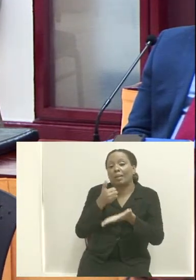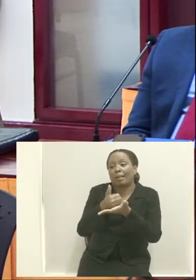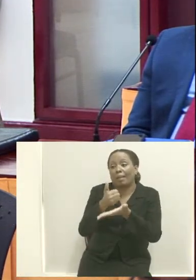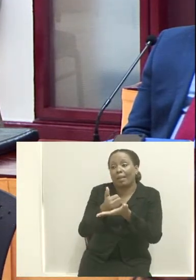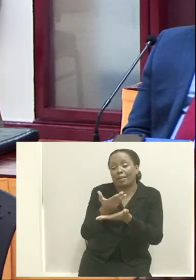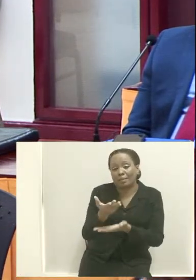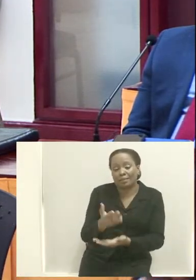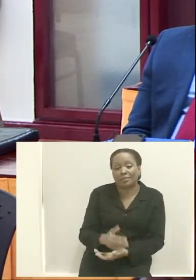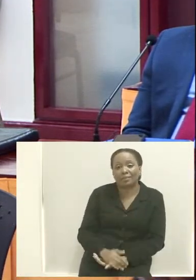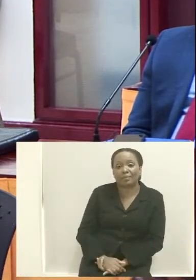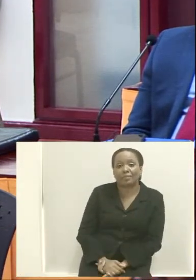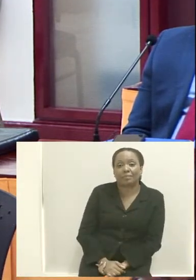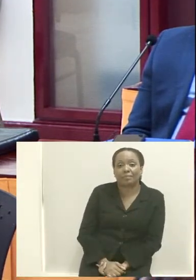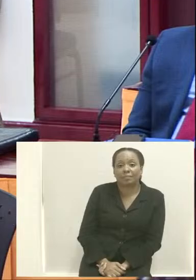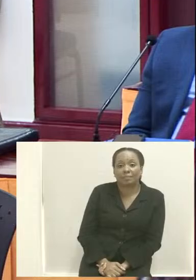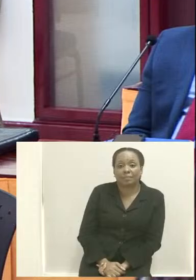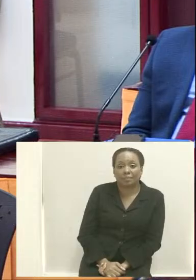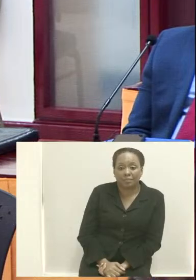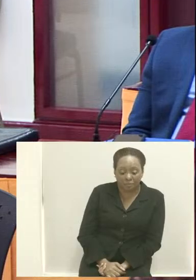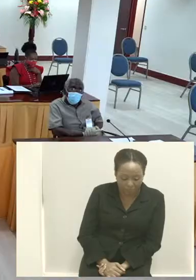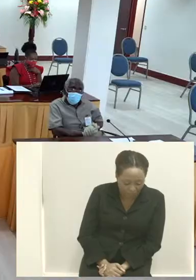Thank you. Honourable Member for St. John.